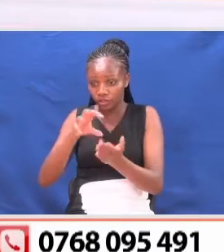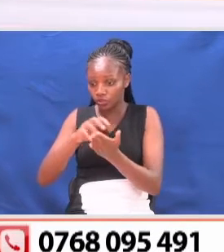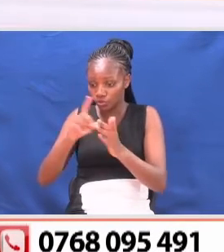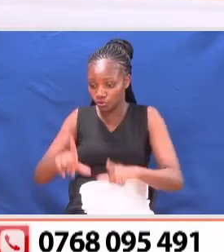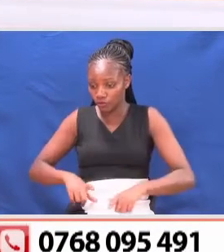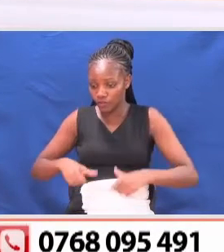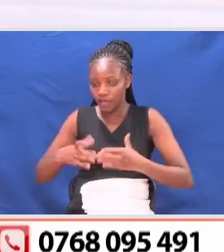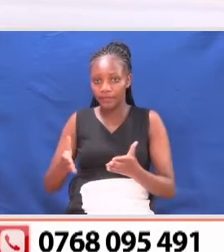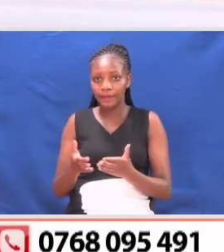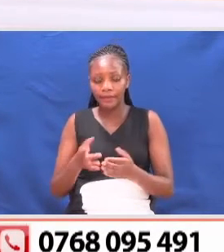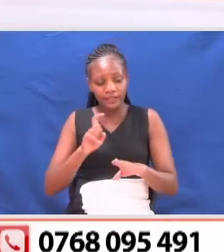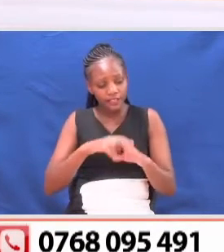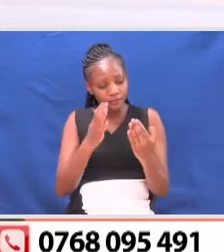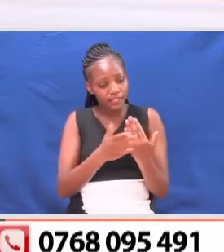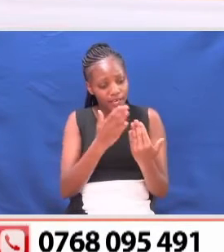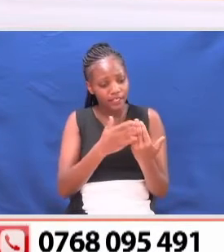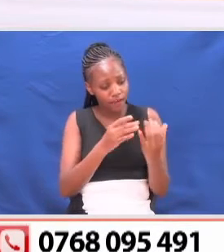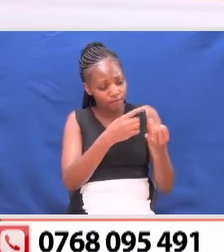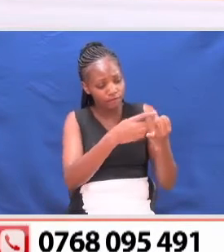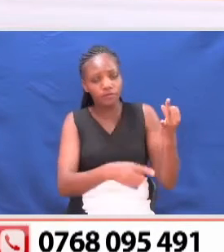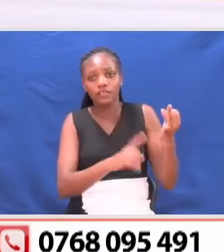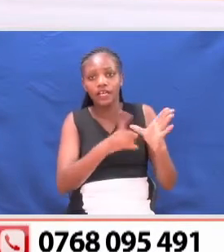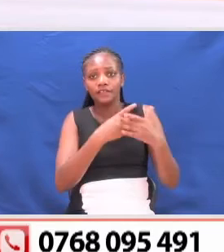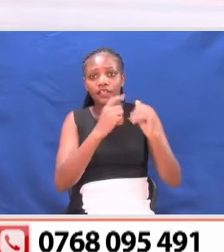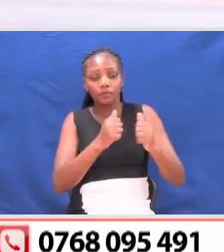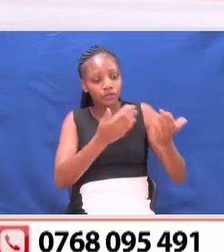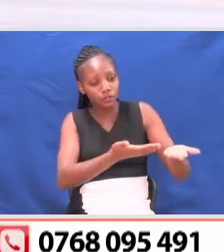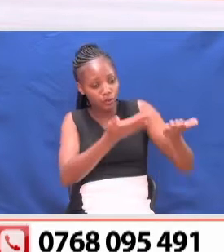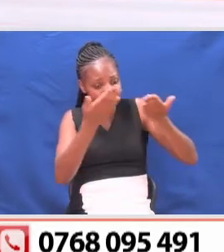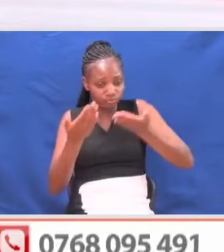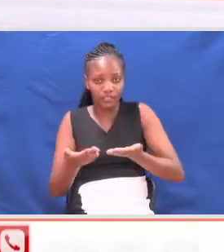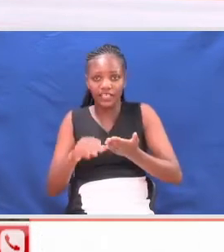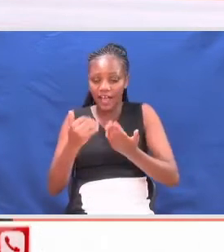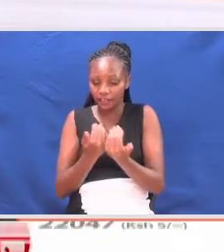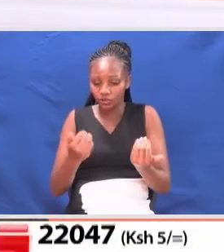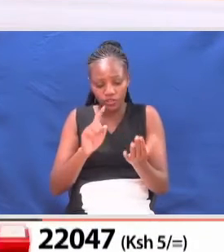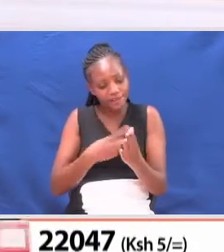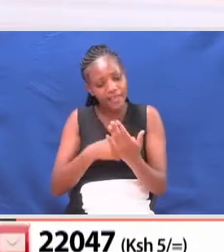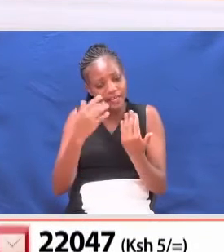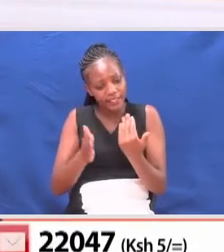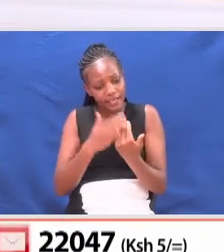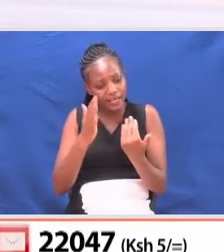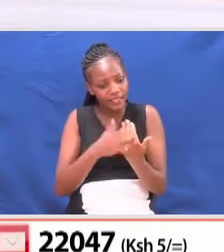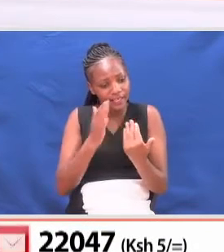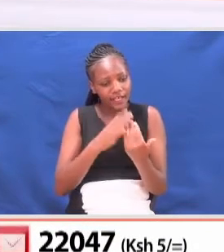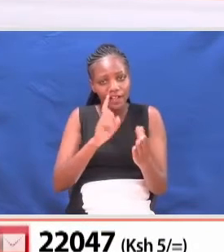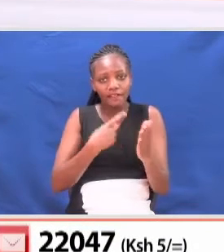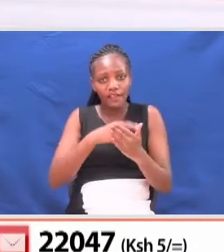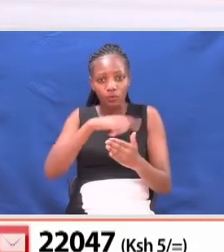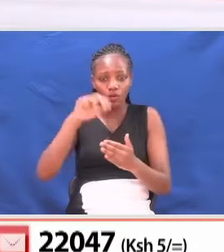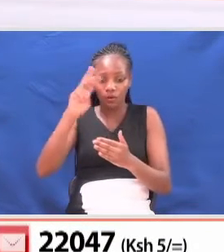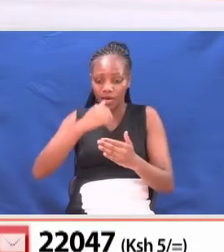she's rehabilitating these two, they will also go and bring other mm-hmm. two street children, and then we'll have a pool of former street